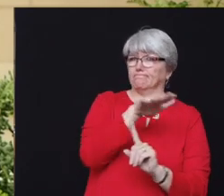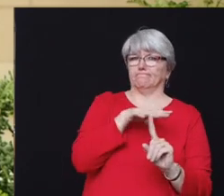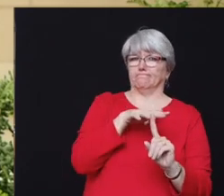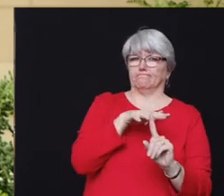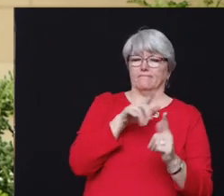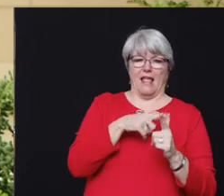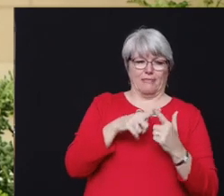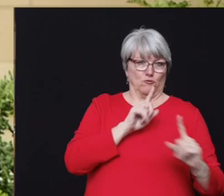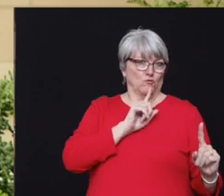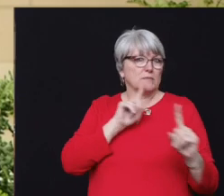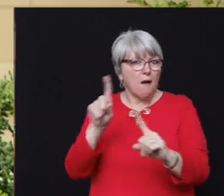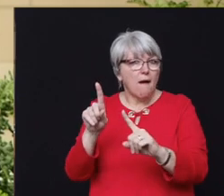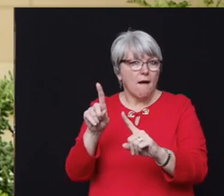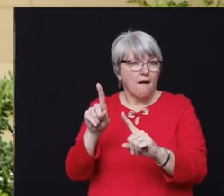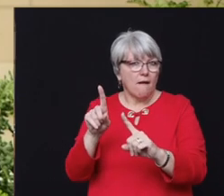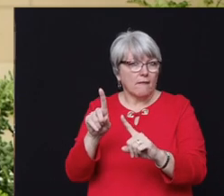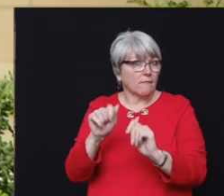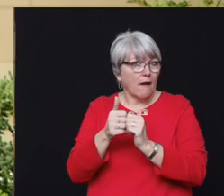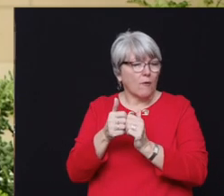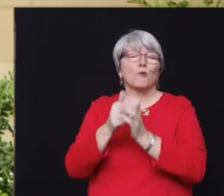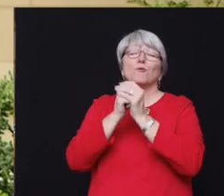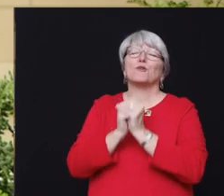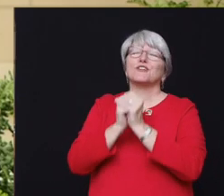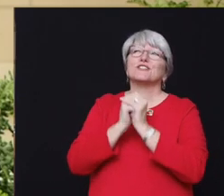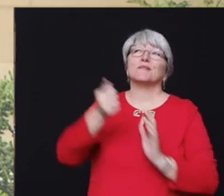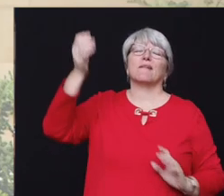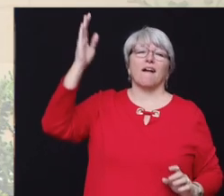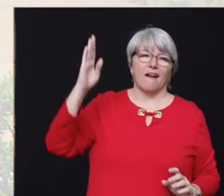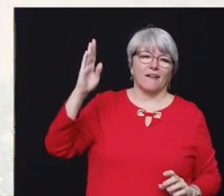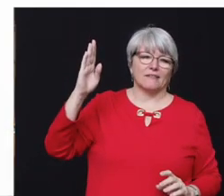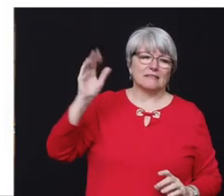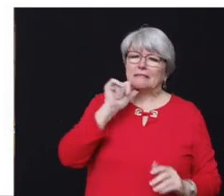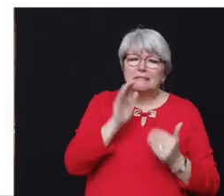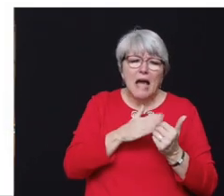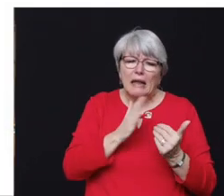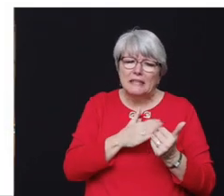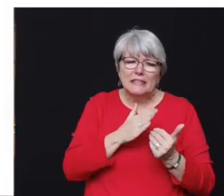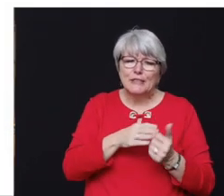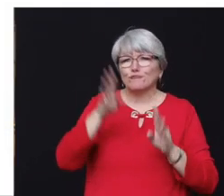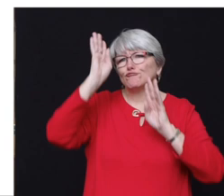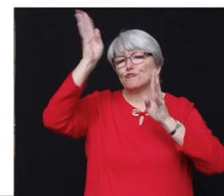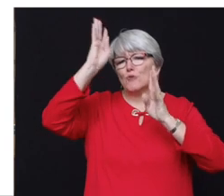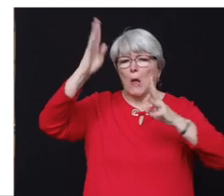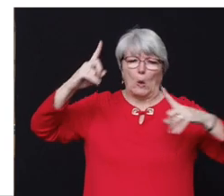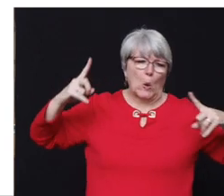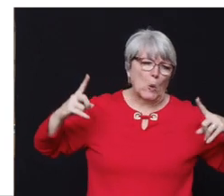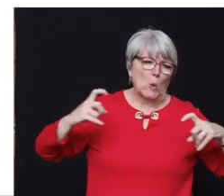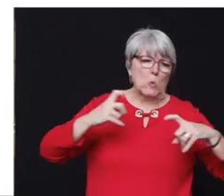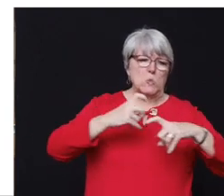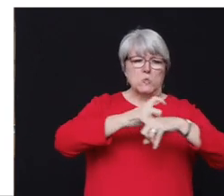then to respond in worship to God. It's not easy to create the very